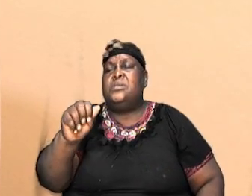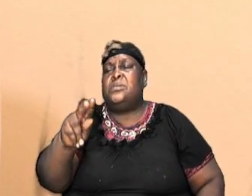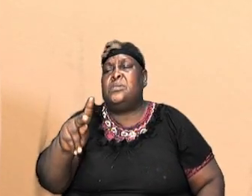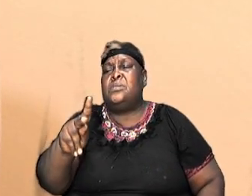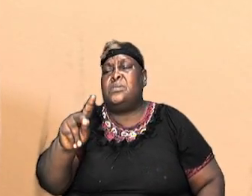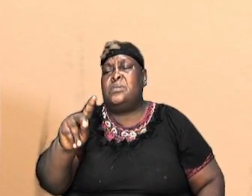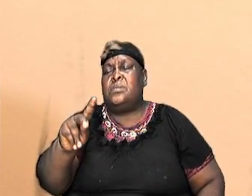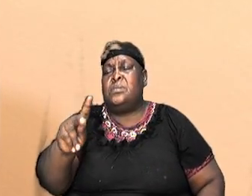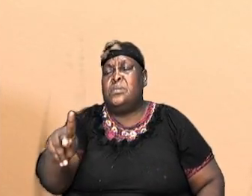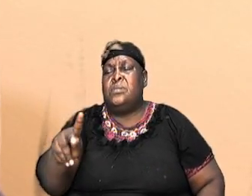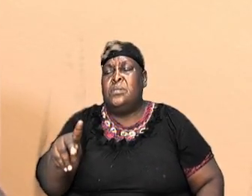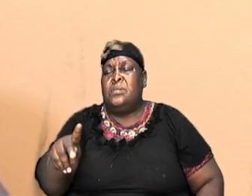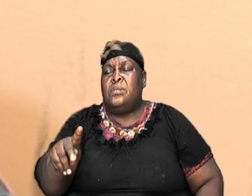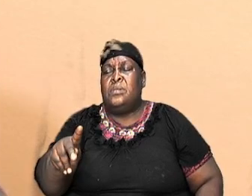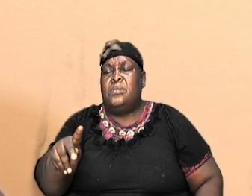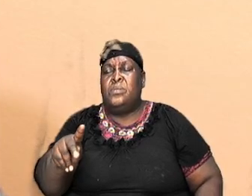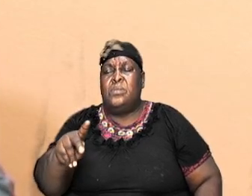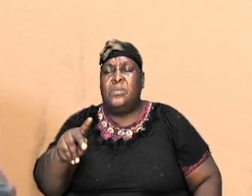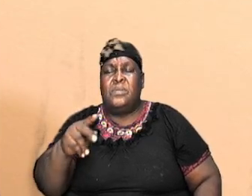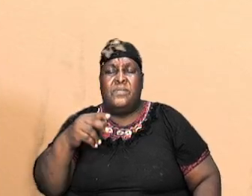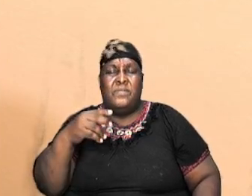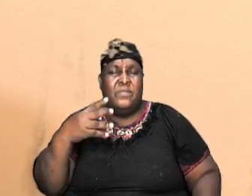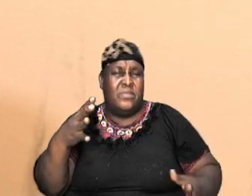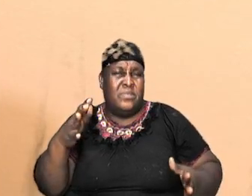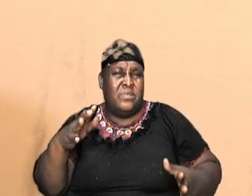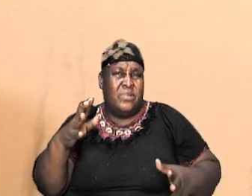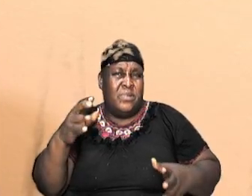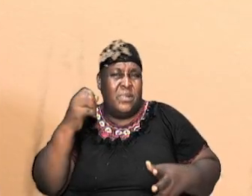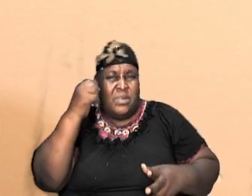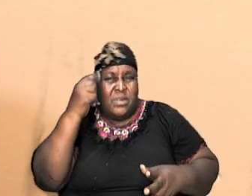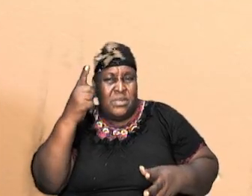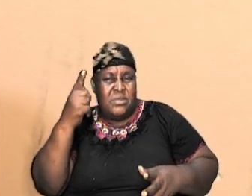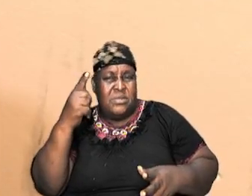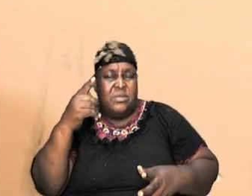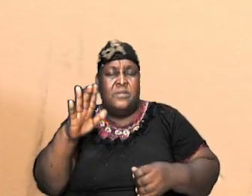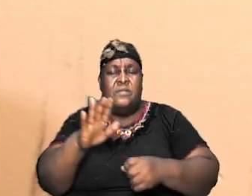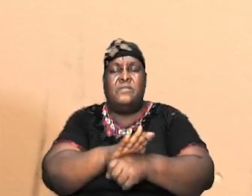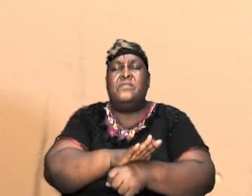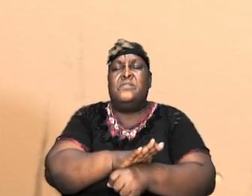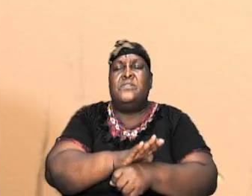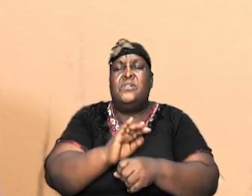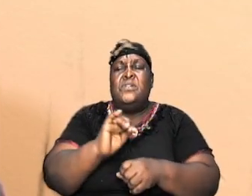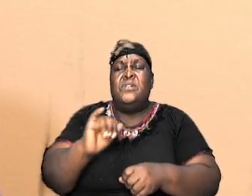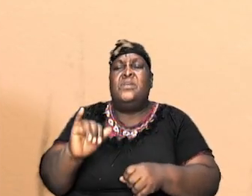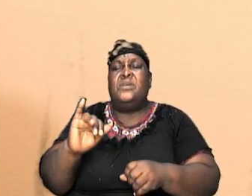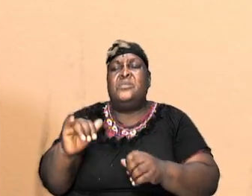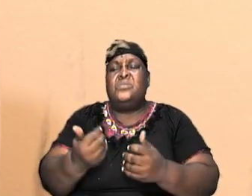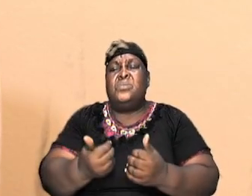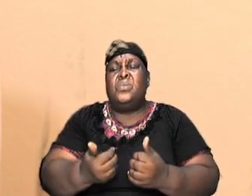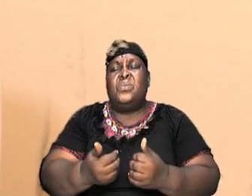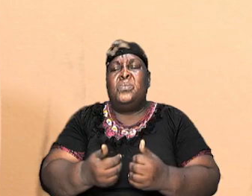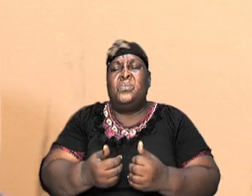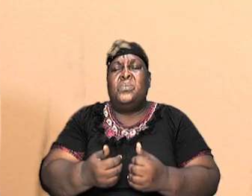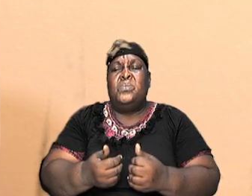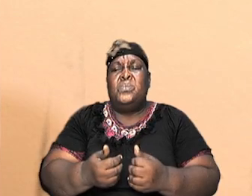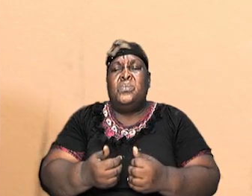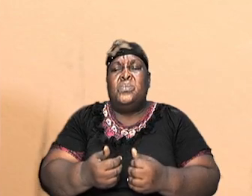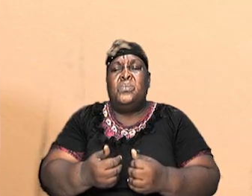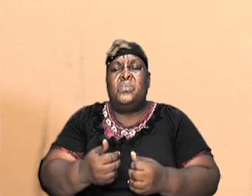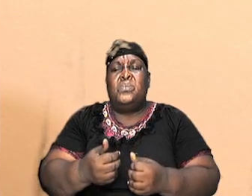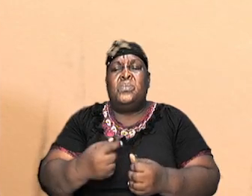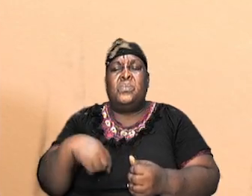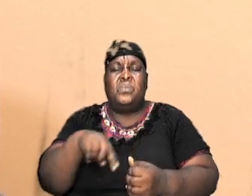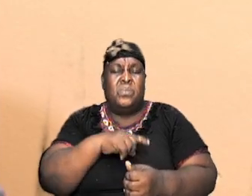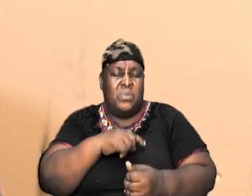appreciation of who Jesus is. And that is something that I believe that we should take note of and, you